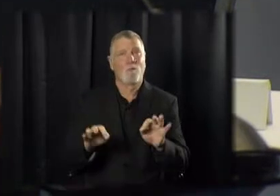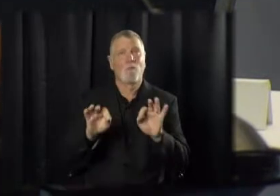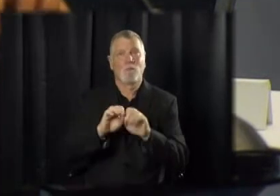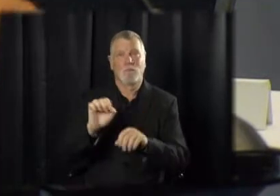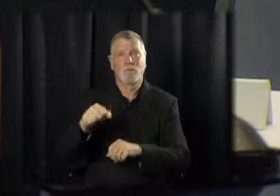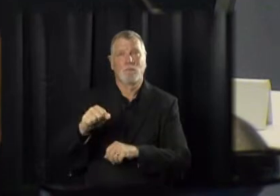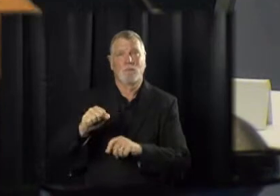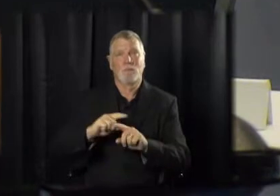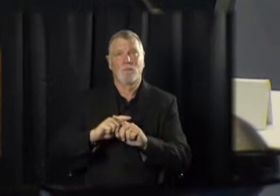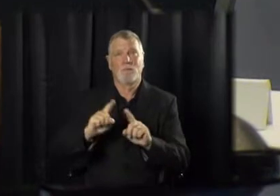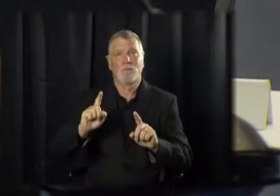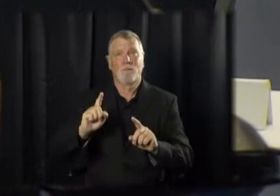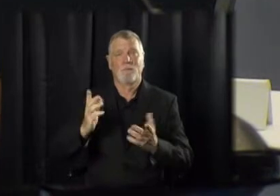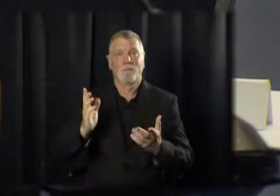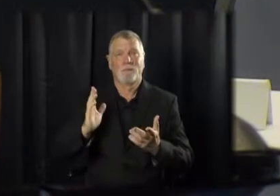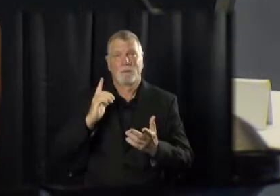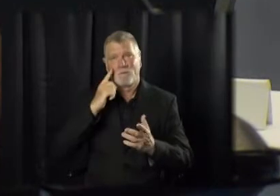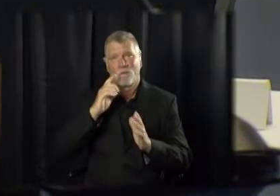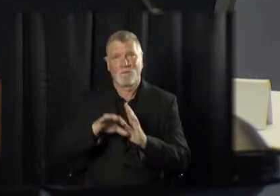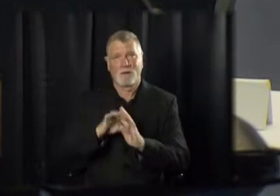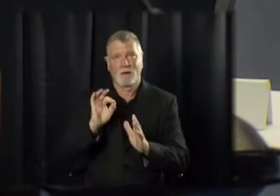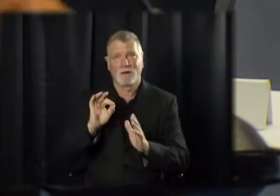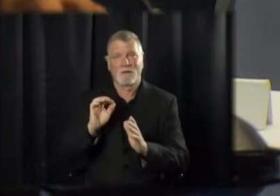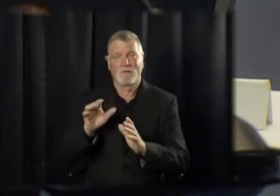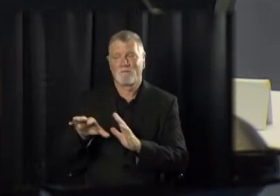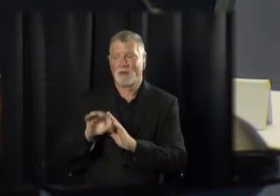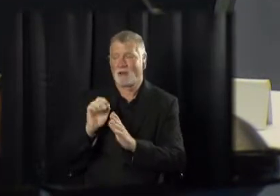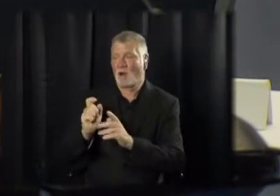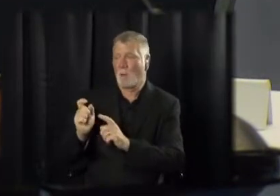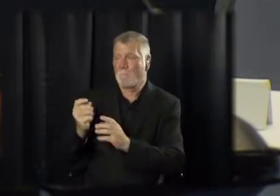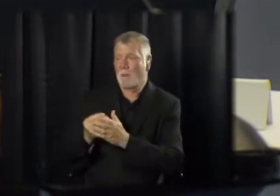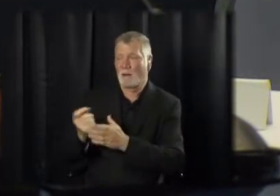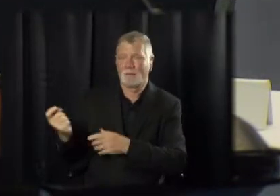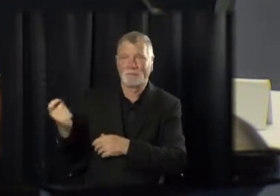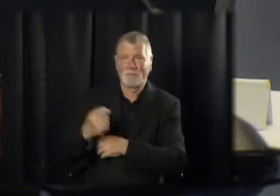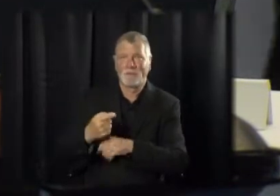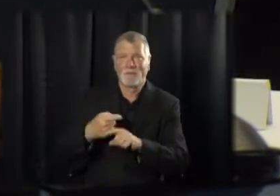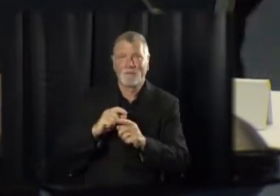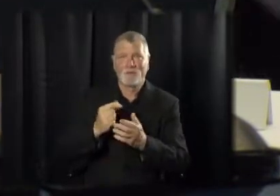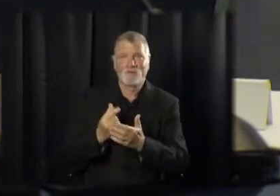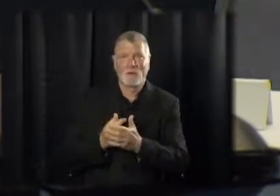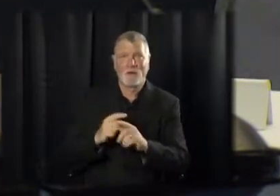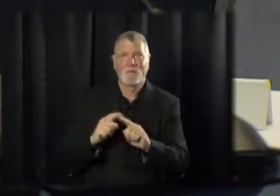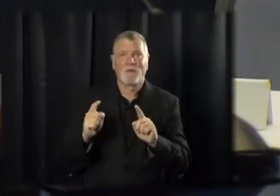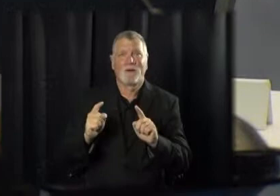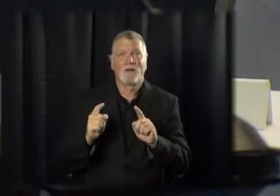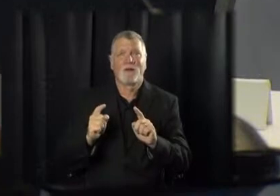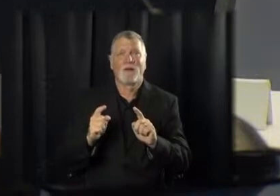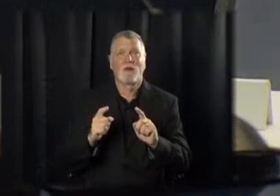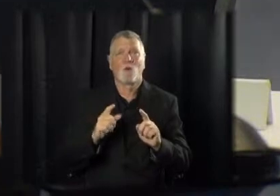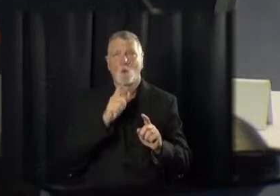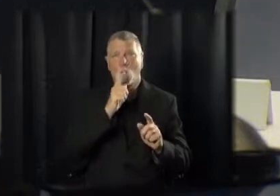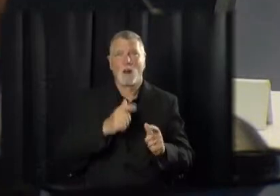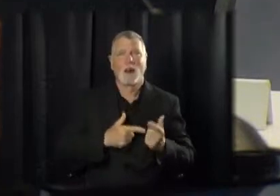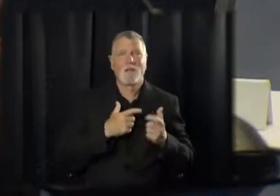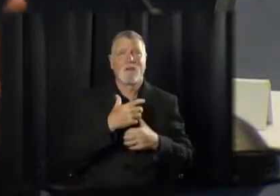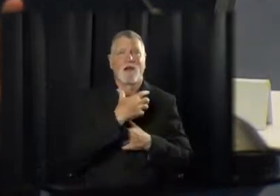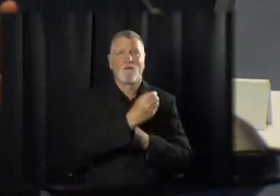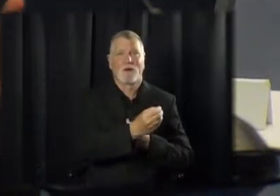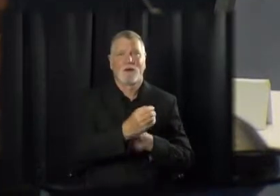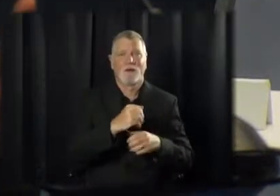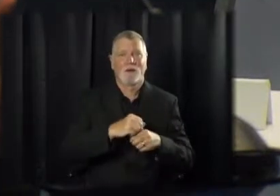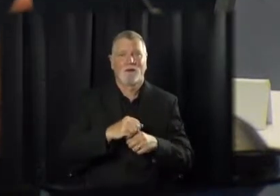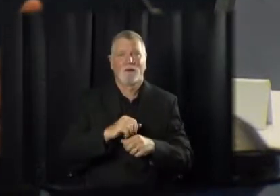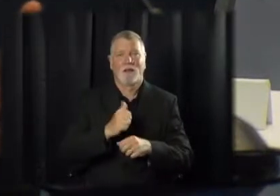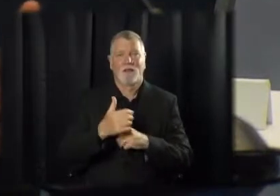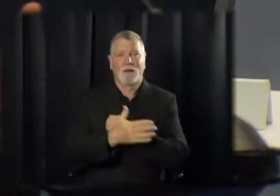important, not only for finding donations from the local graduates, but also those that are living abroad. However,